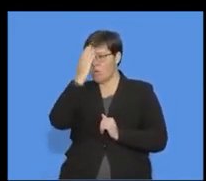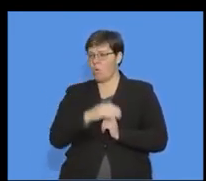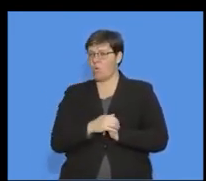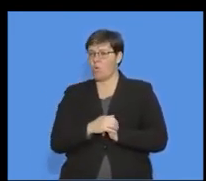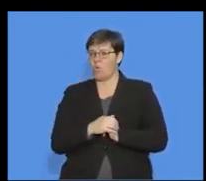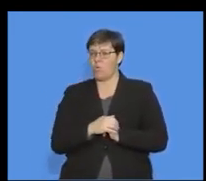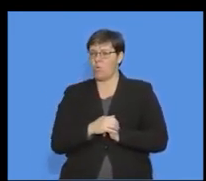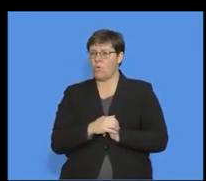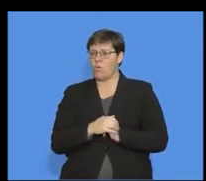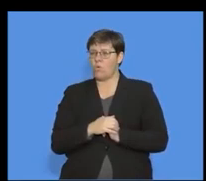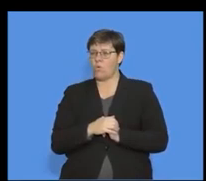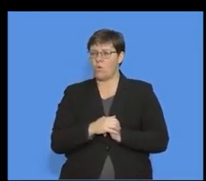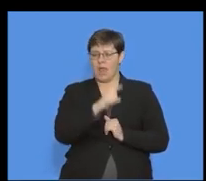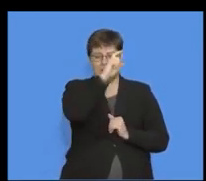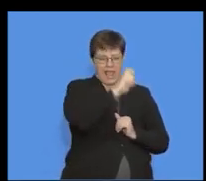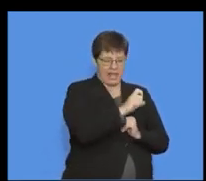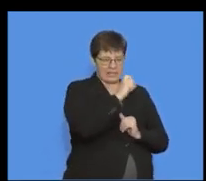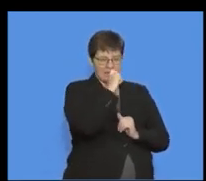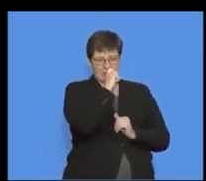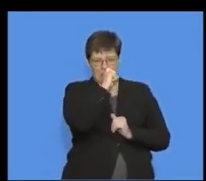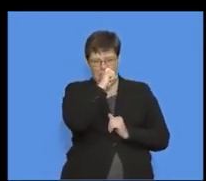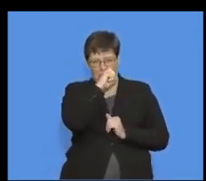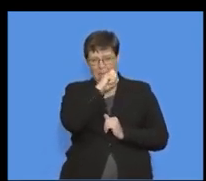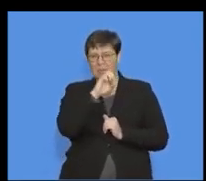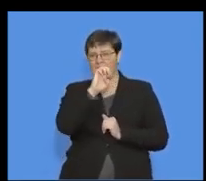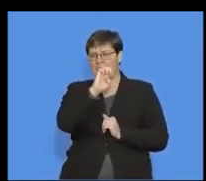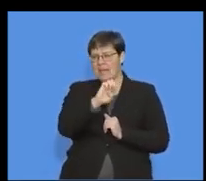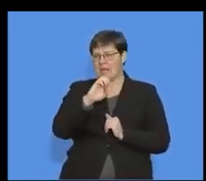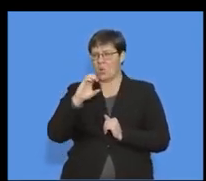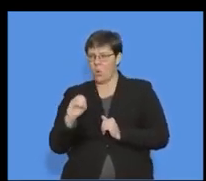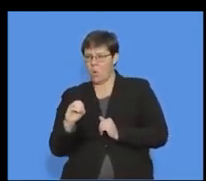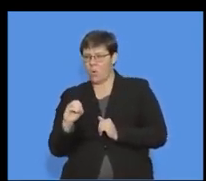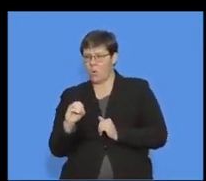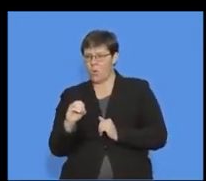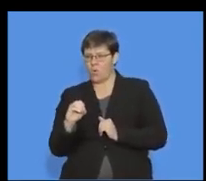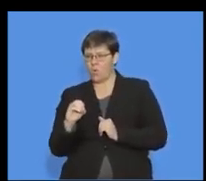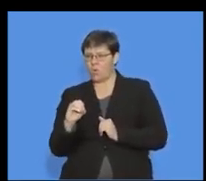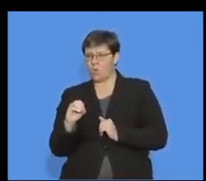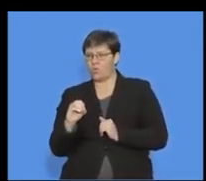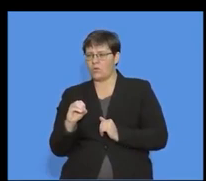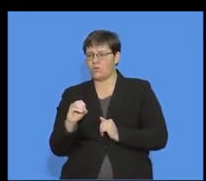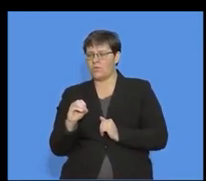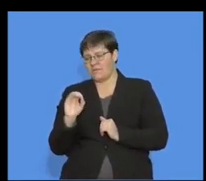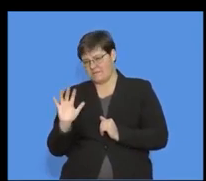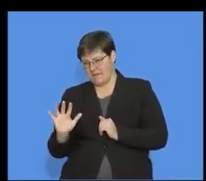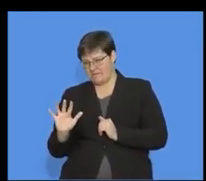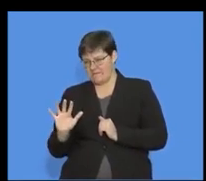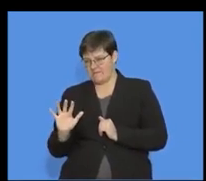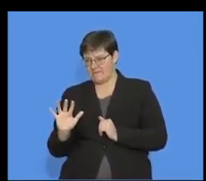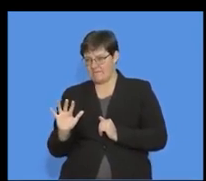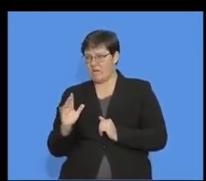that this is going to be x there. And then it means EO will then be also